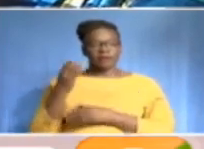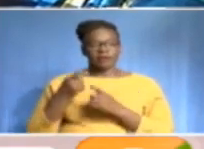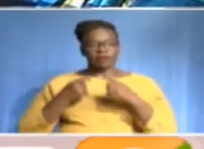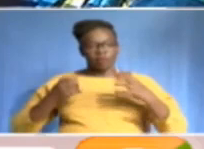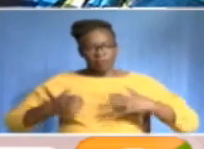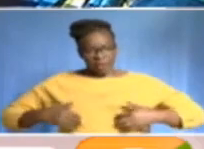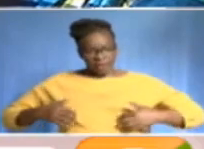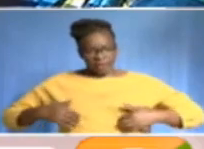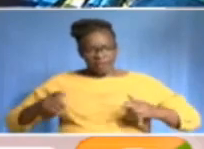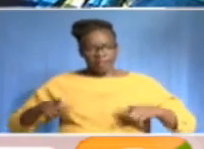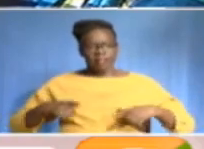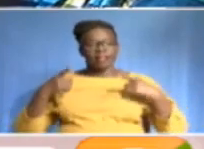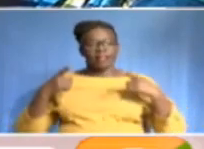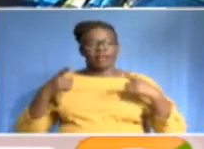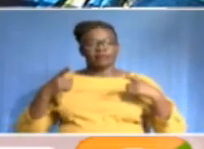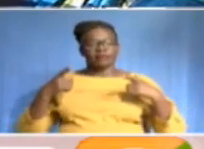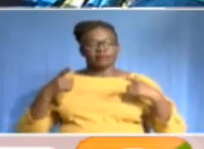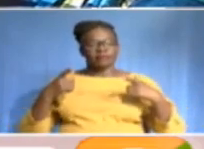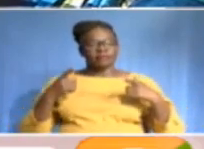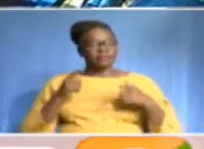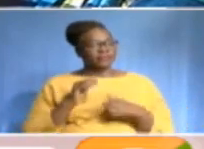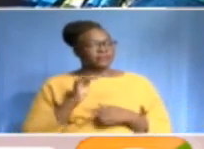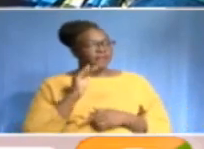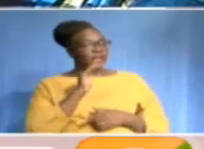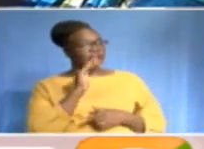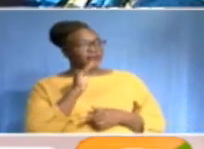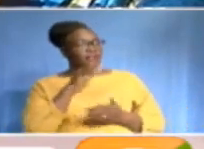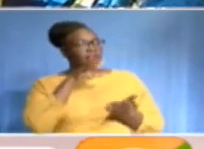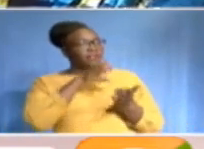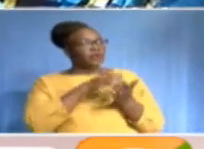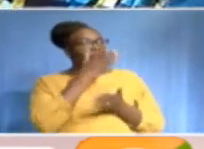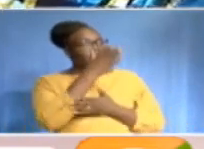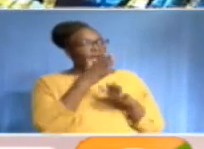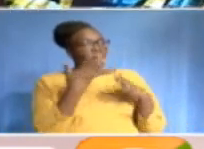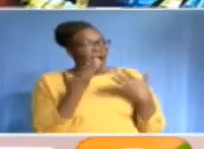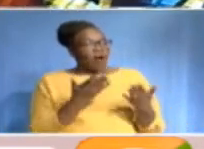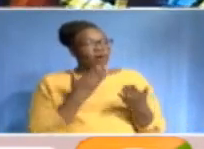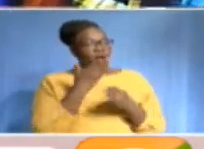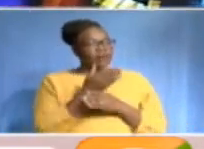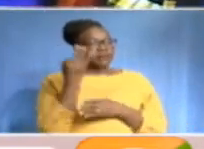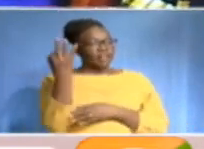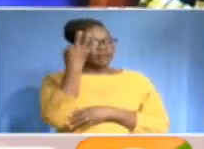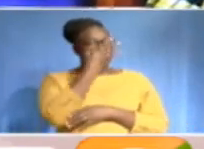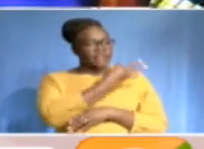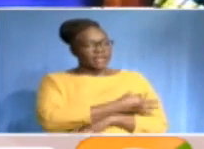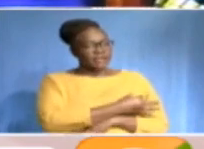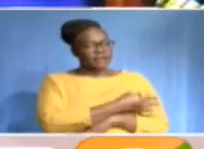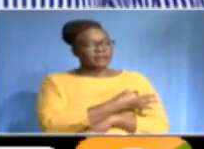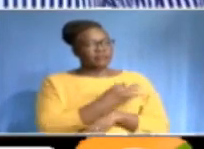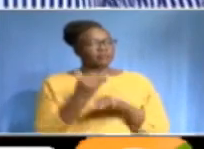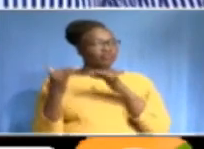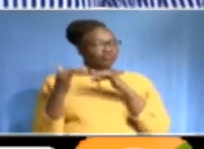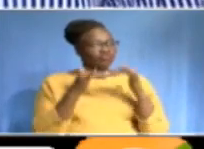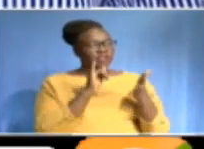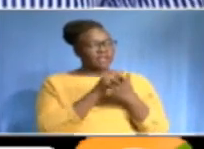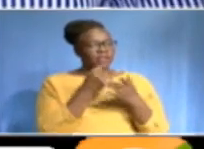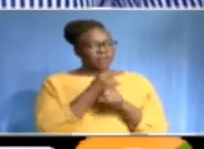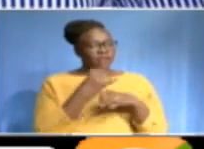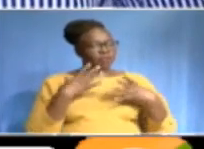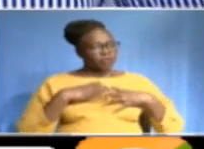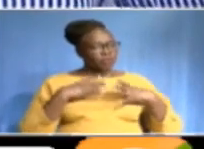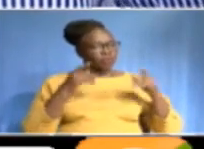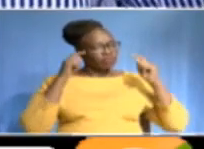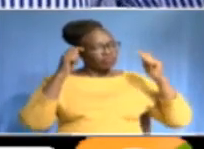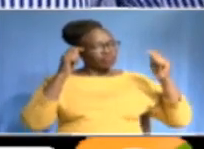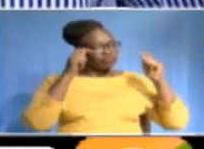from there. Hassan, what is the situation there now after the 3 days of tension that really led to the protests and killings we